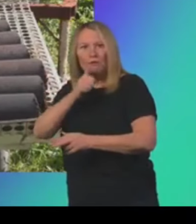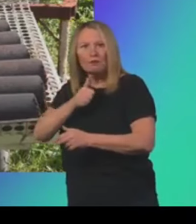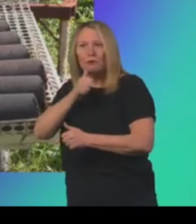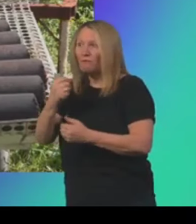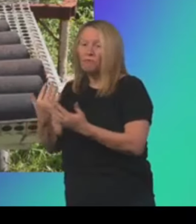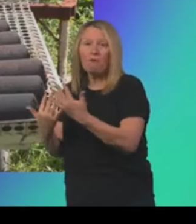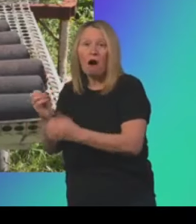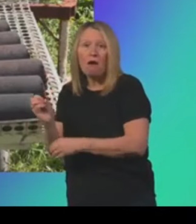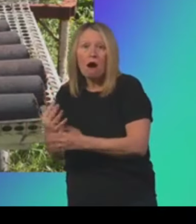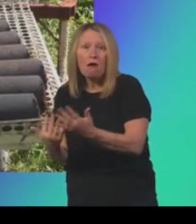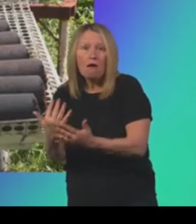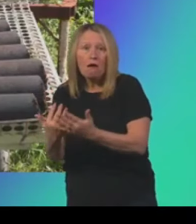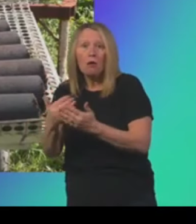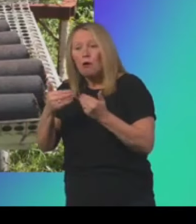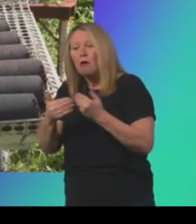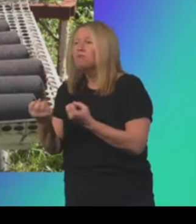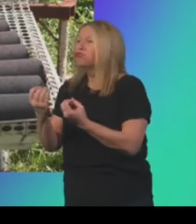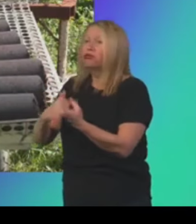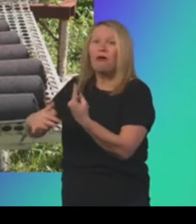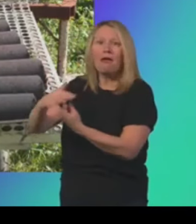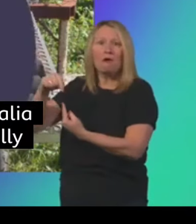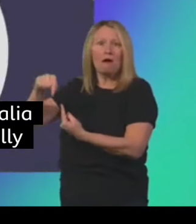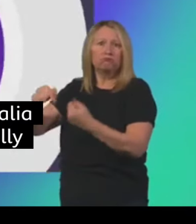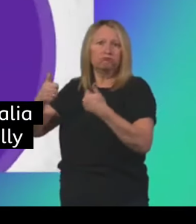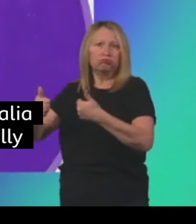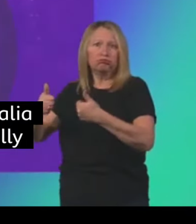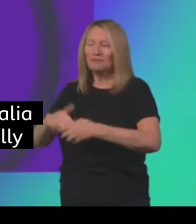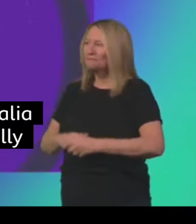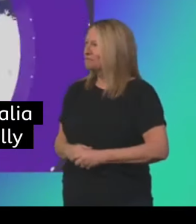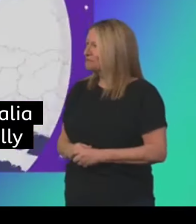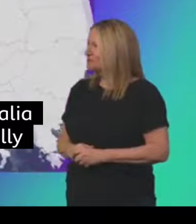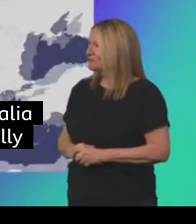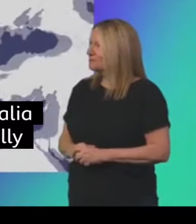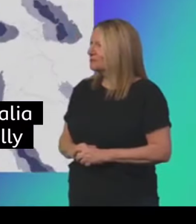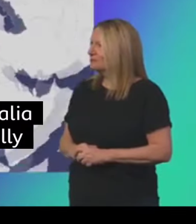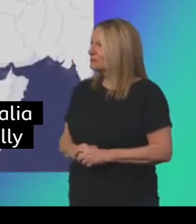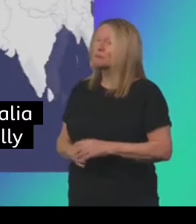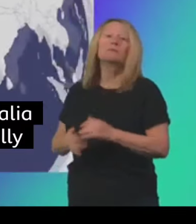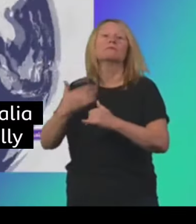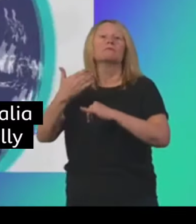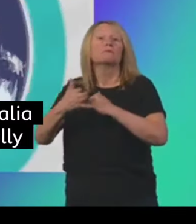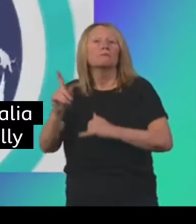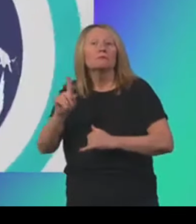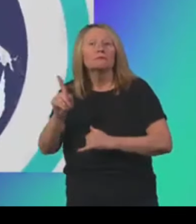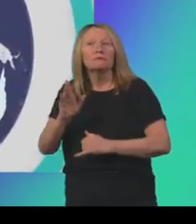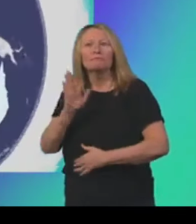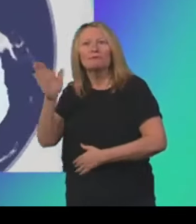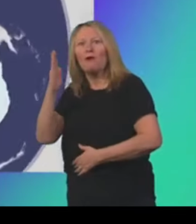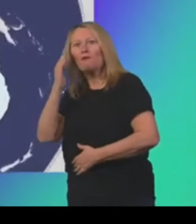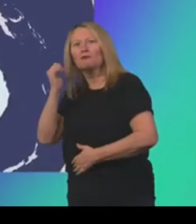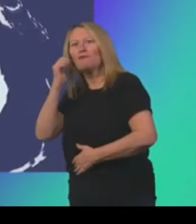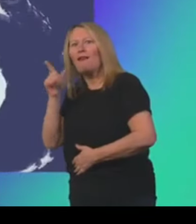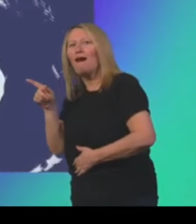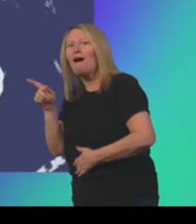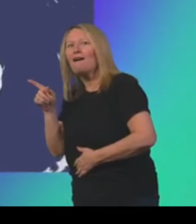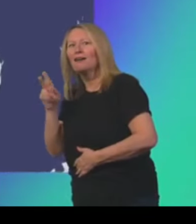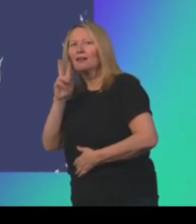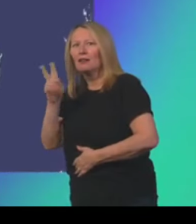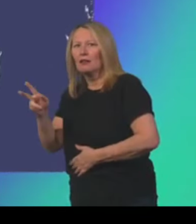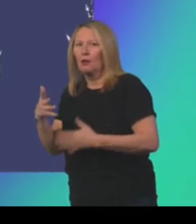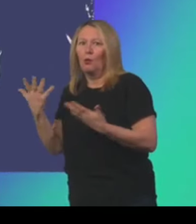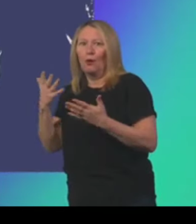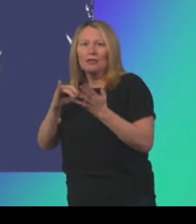instead of some of the firewood which is burnt in the area. Lastly, we take a trip to Australia, where we can